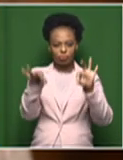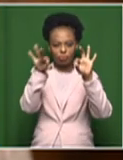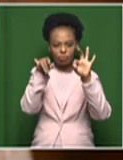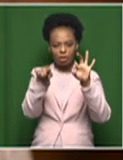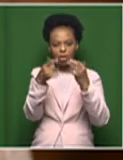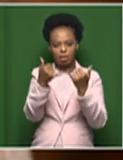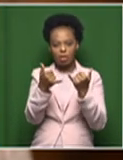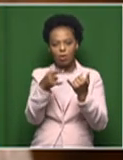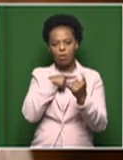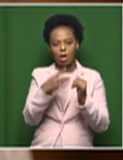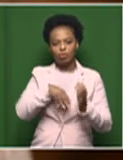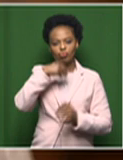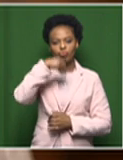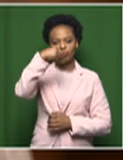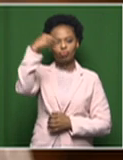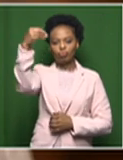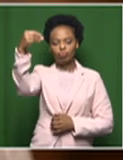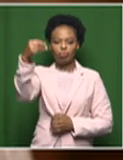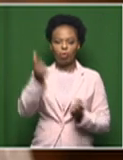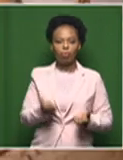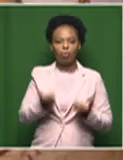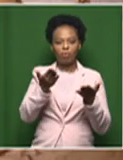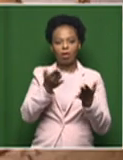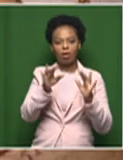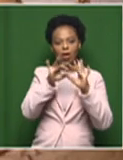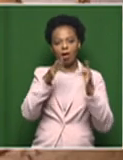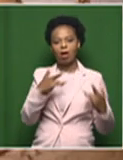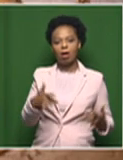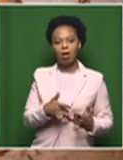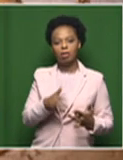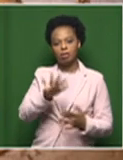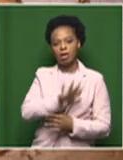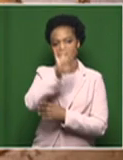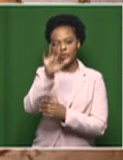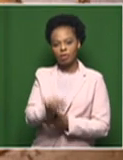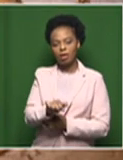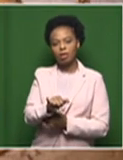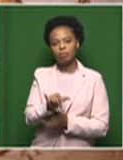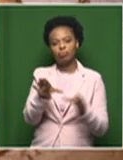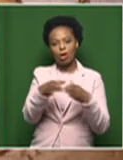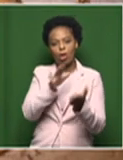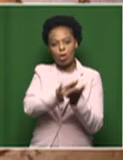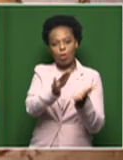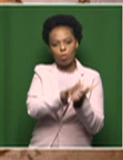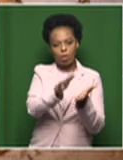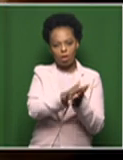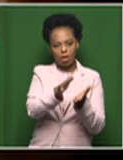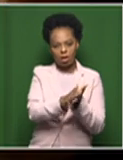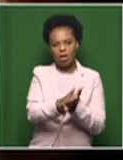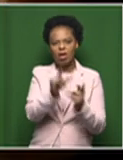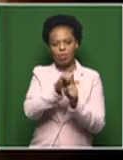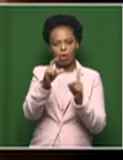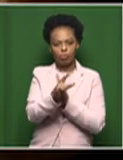homage to the spiritual offering at the heart of the ancient African custom of lobola, or bride wealth, the cow. That